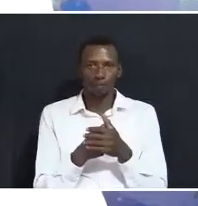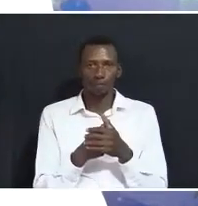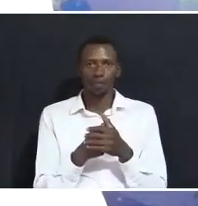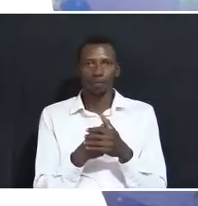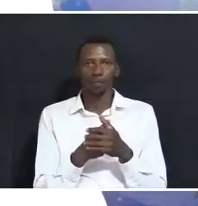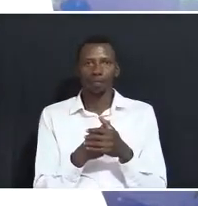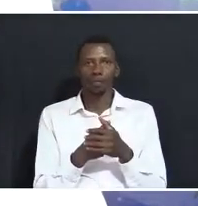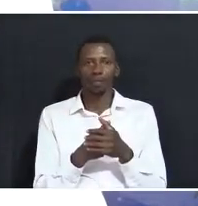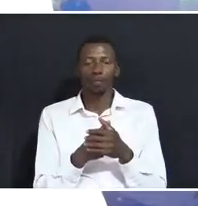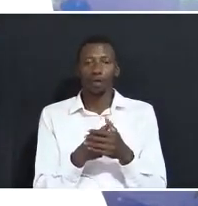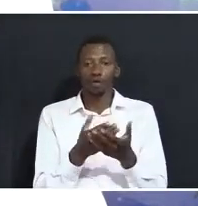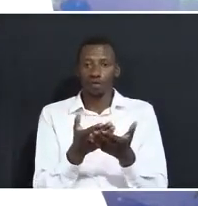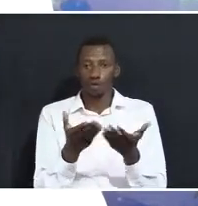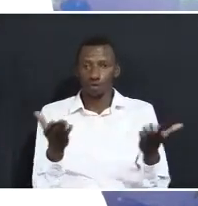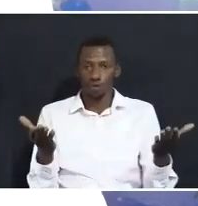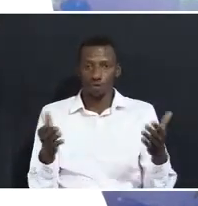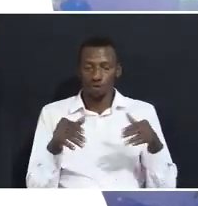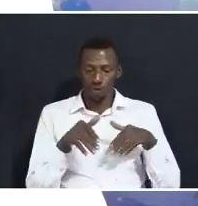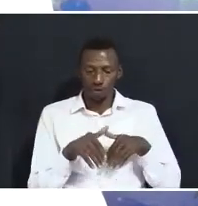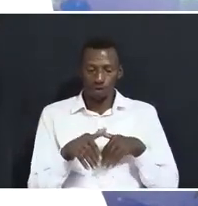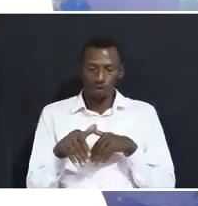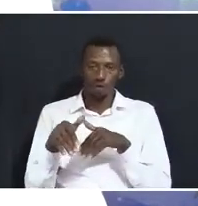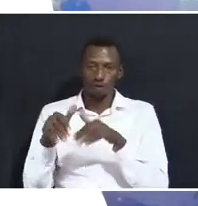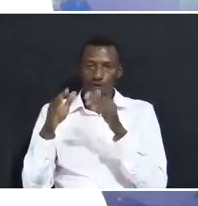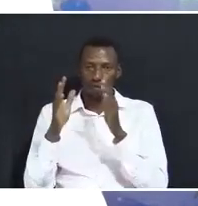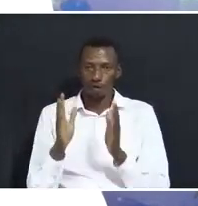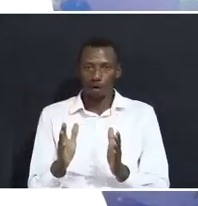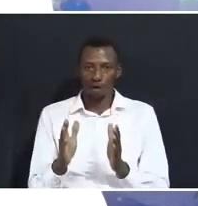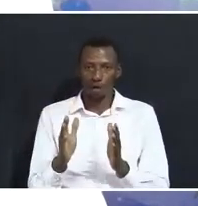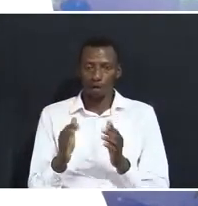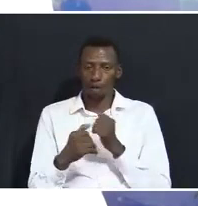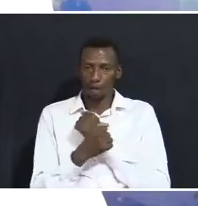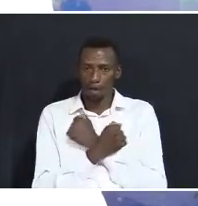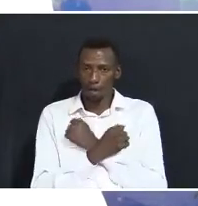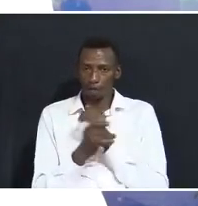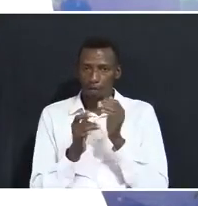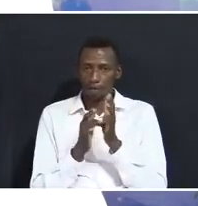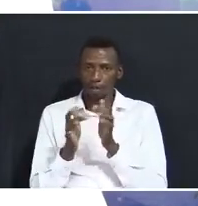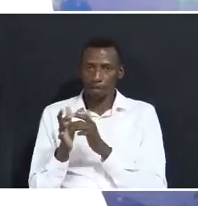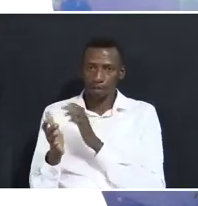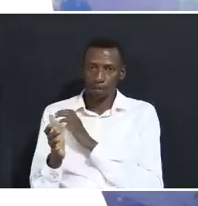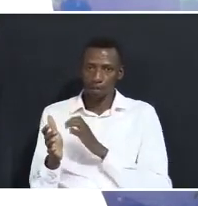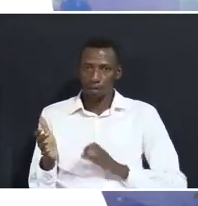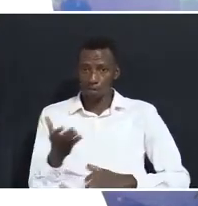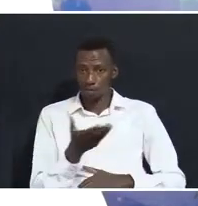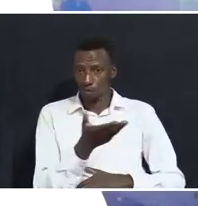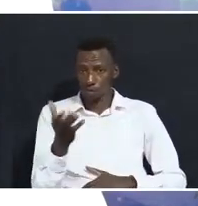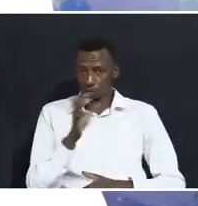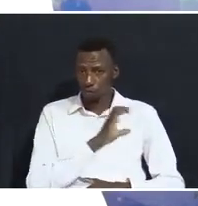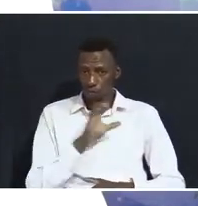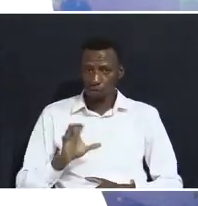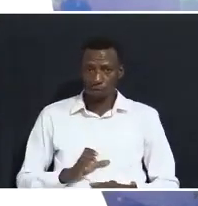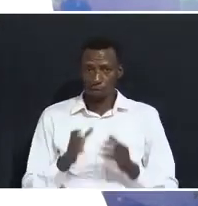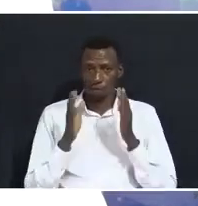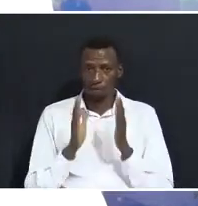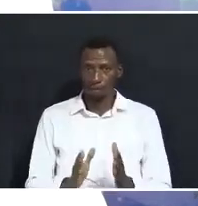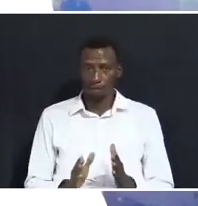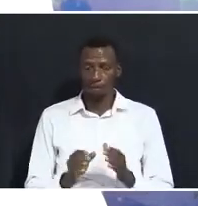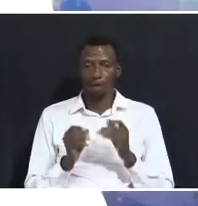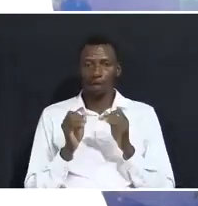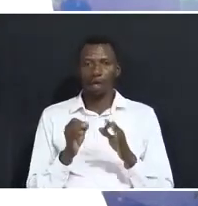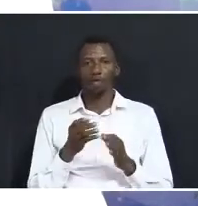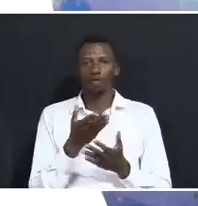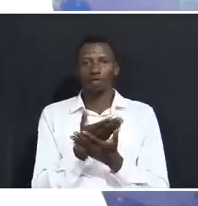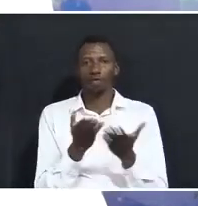that as followers of Jesus Christ, and this is to the entire Christendom, that if we will be honest with